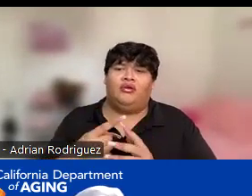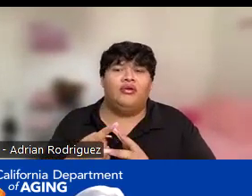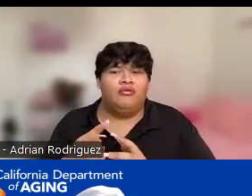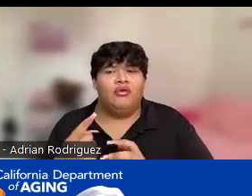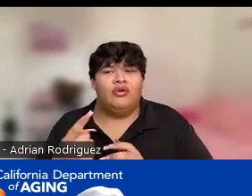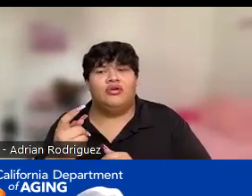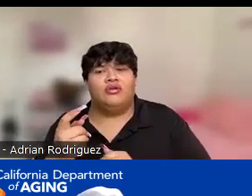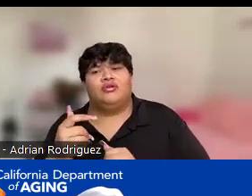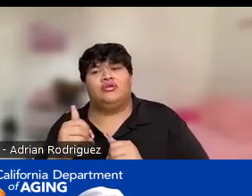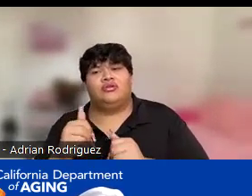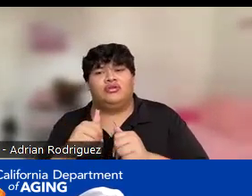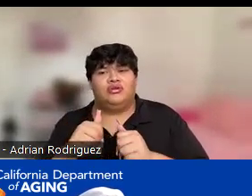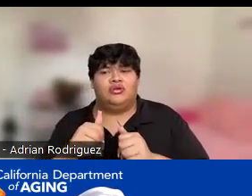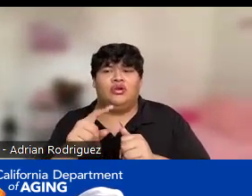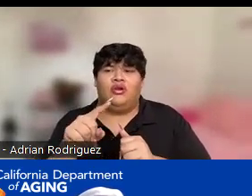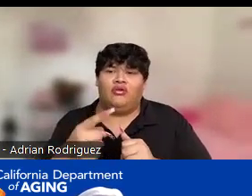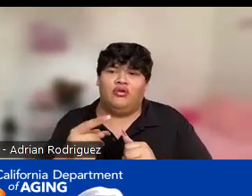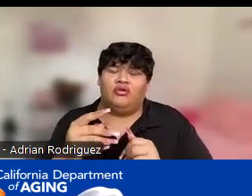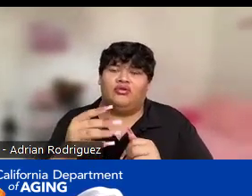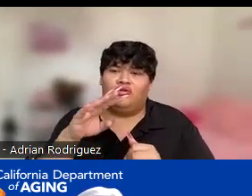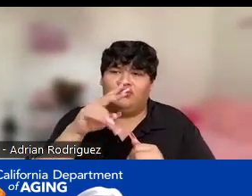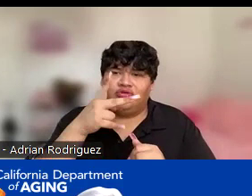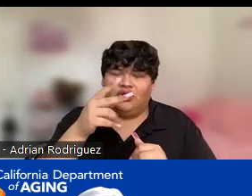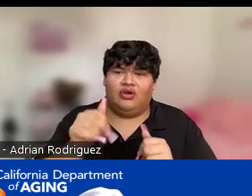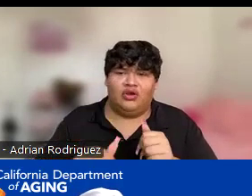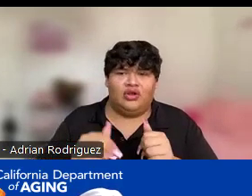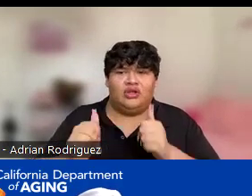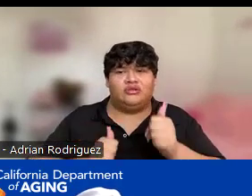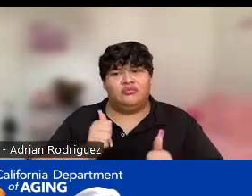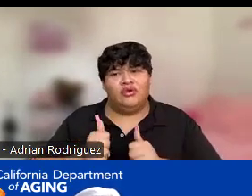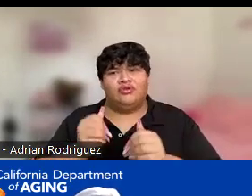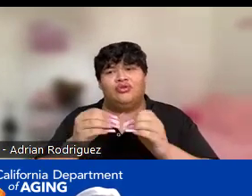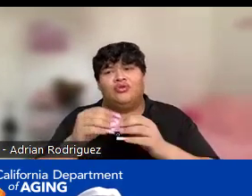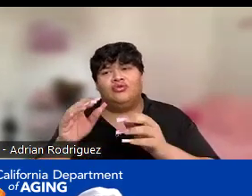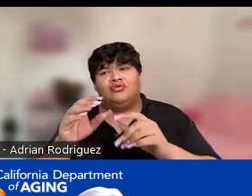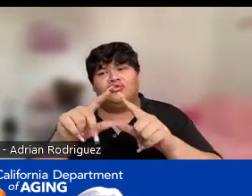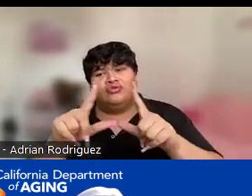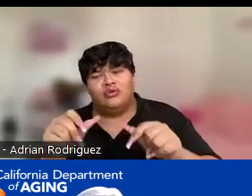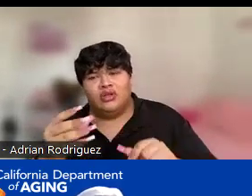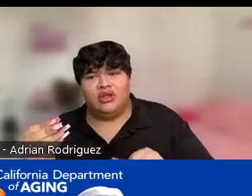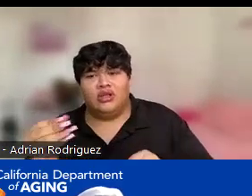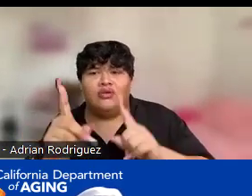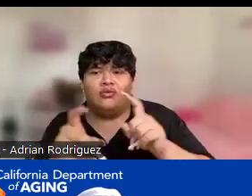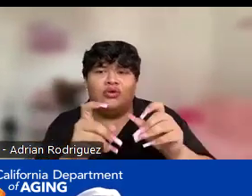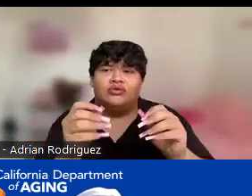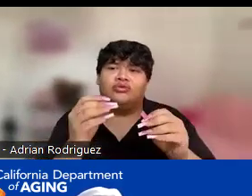addressing adverse childhood experiences, was those screening and surveys were covered by Medicaid. I don't see